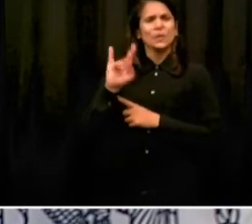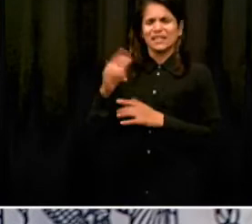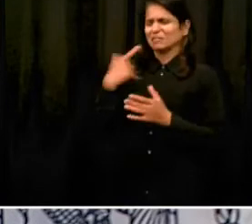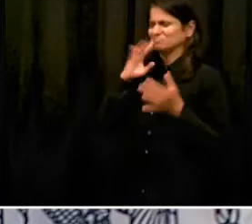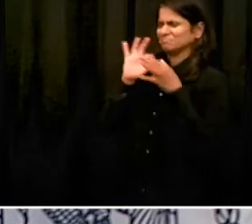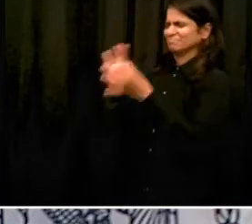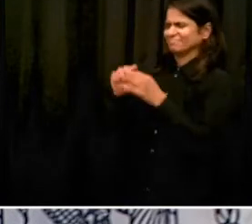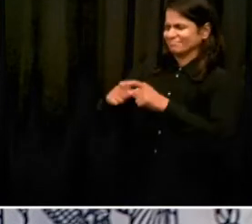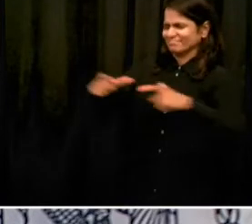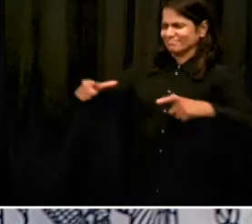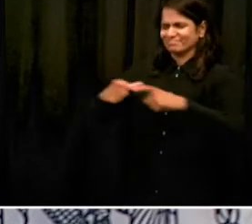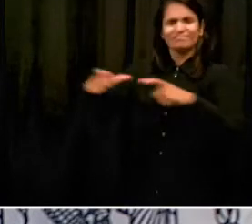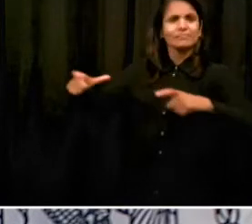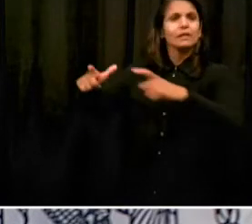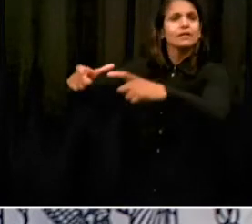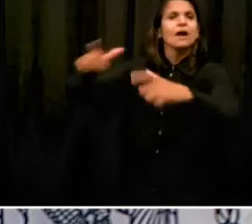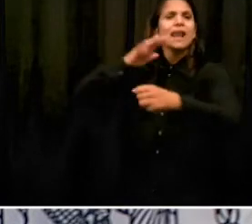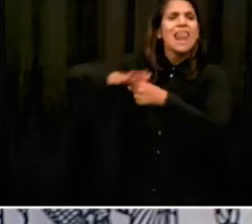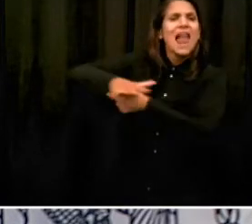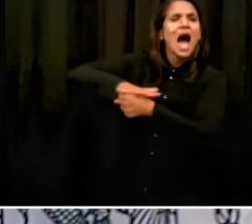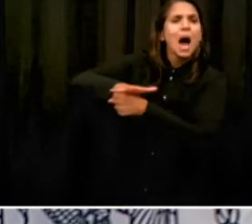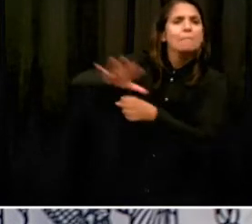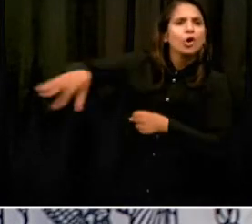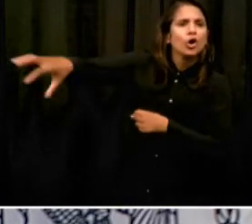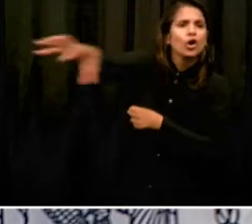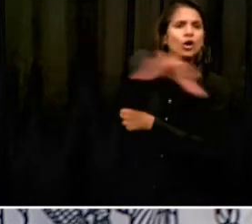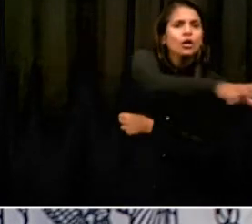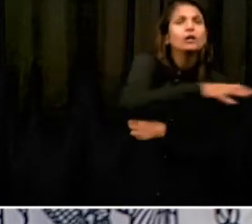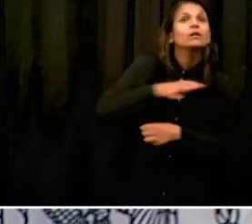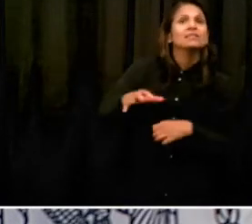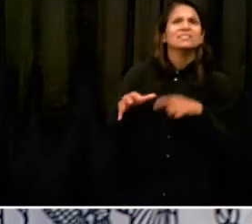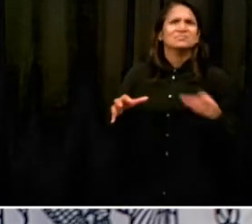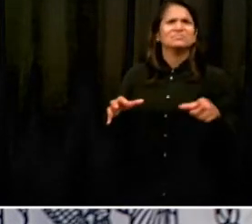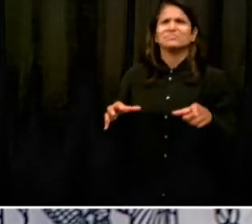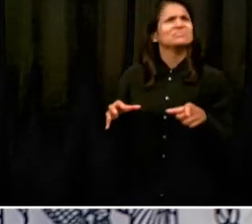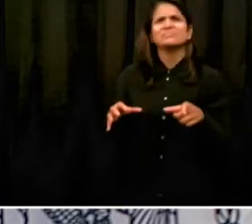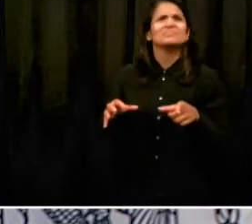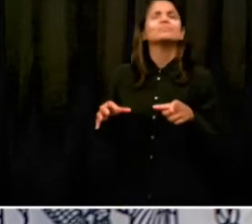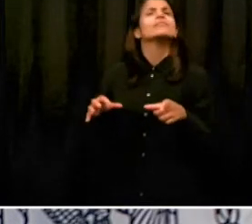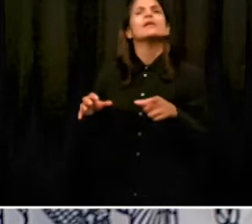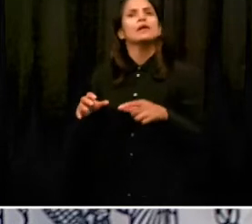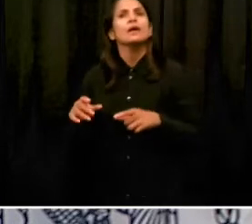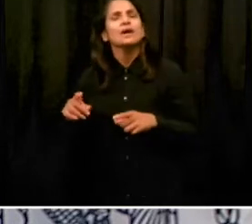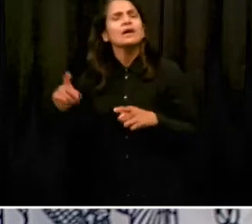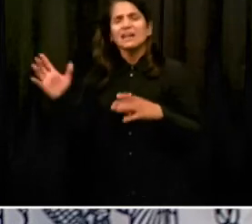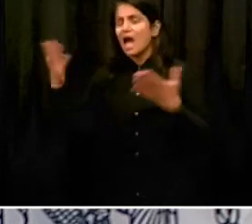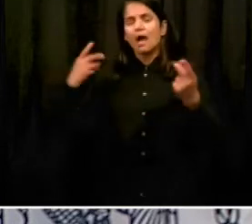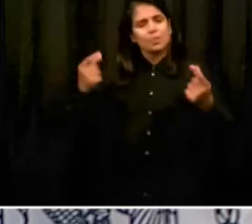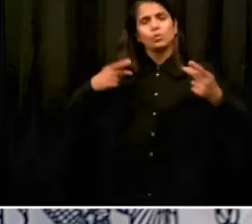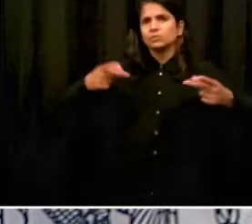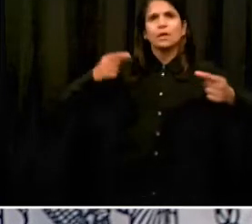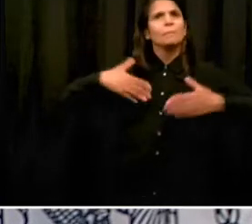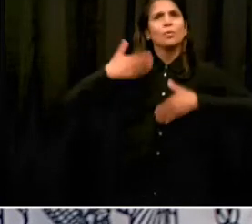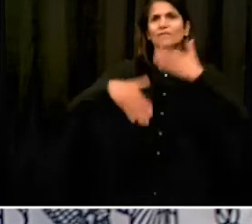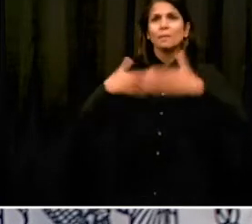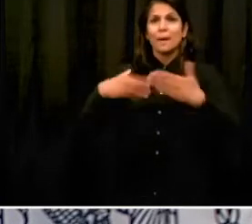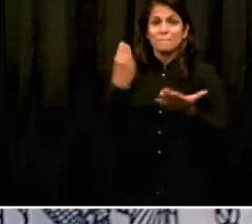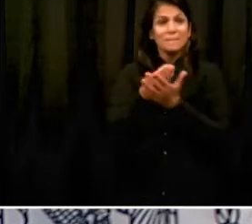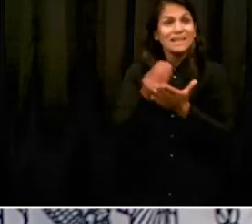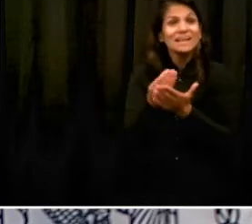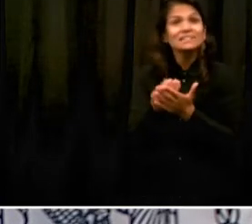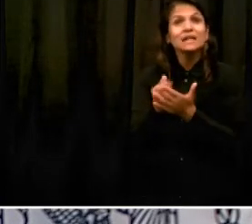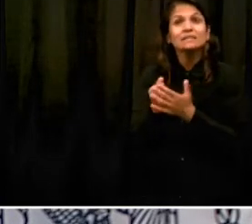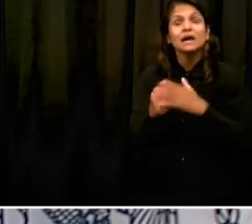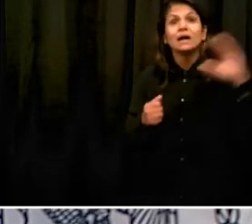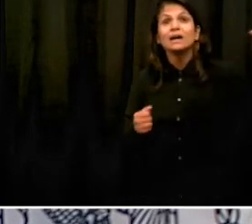So I think we need to keep moving, but be real about our budget and our priorities, and our priority will continue to be affordable